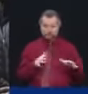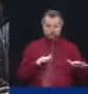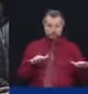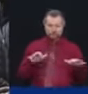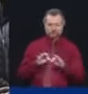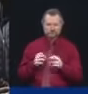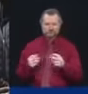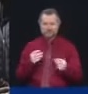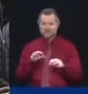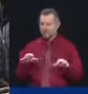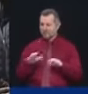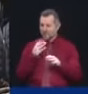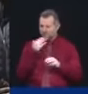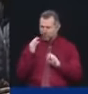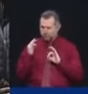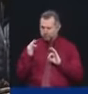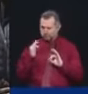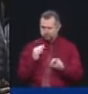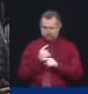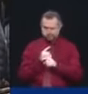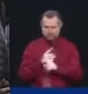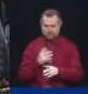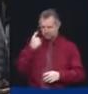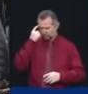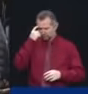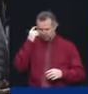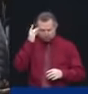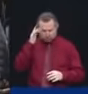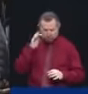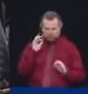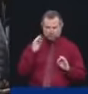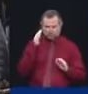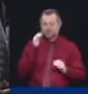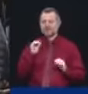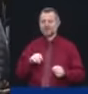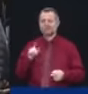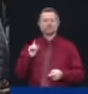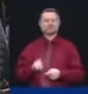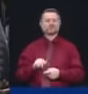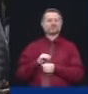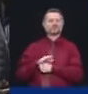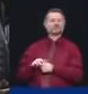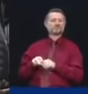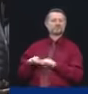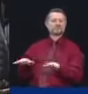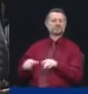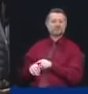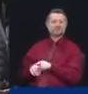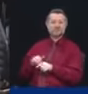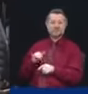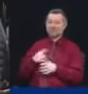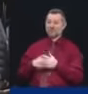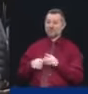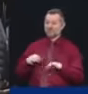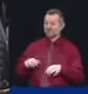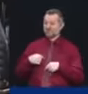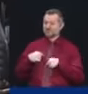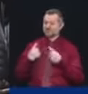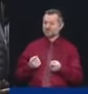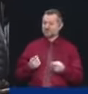behave smartly. We will control the spread of the virus, which is just what we're doing. This